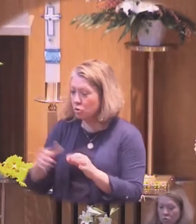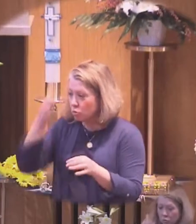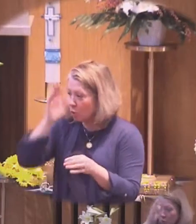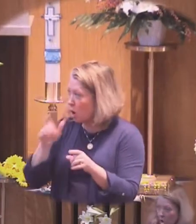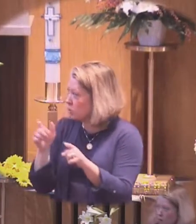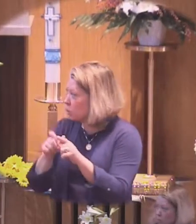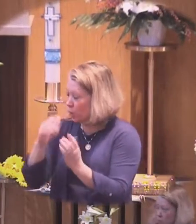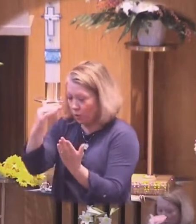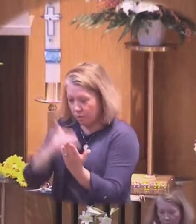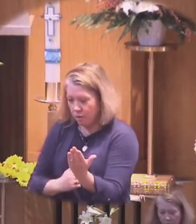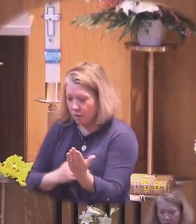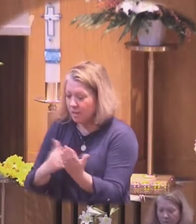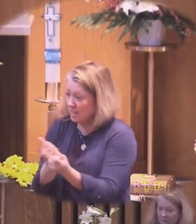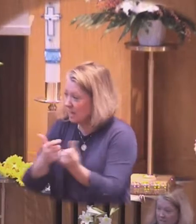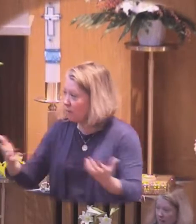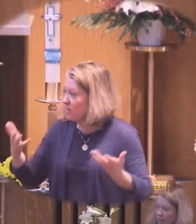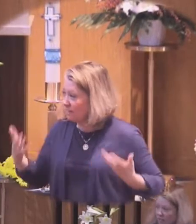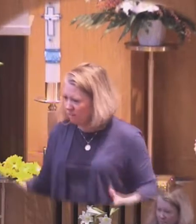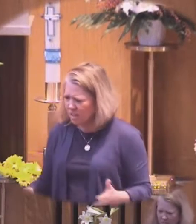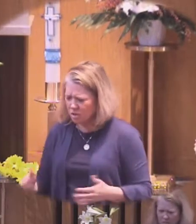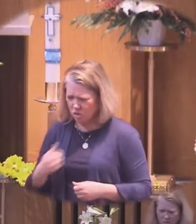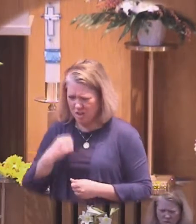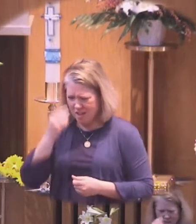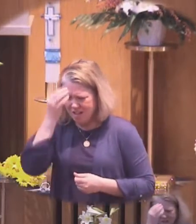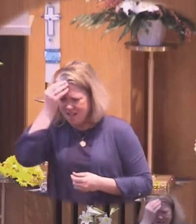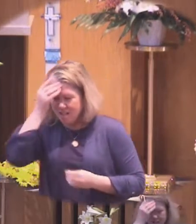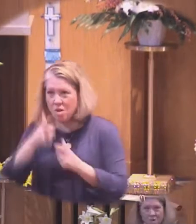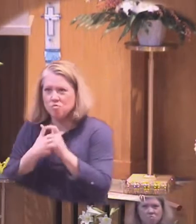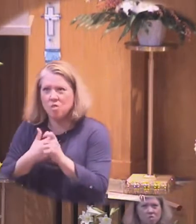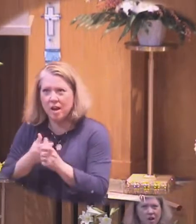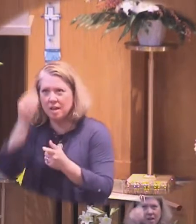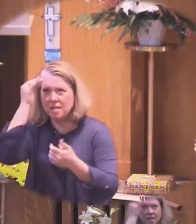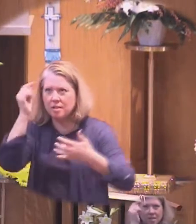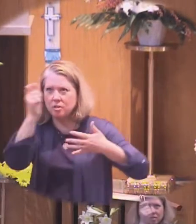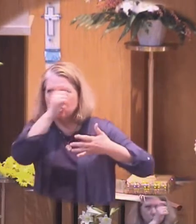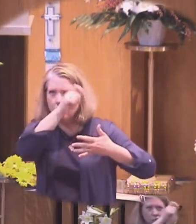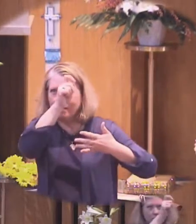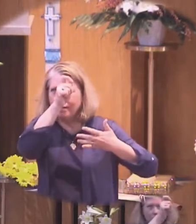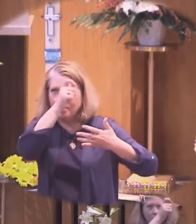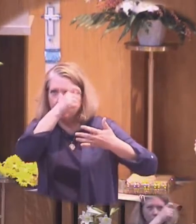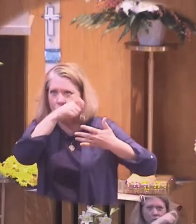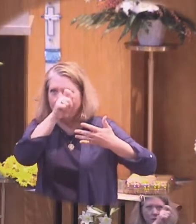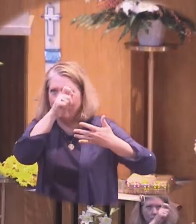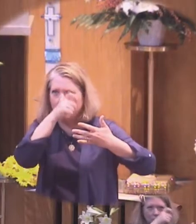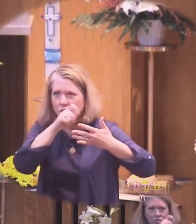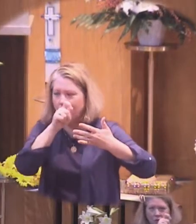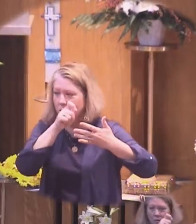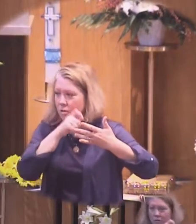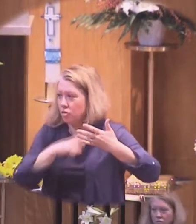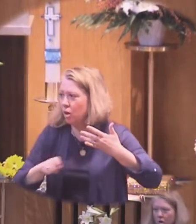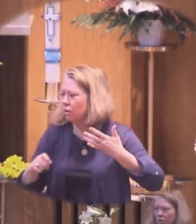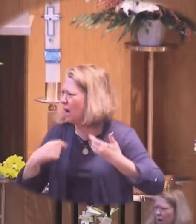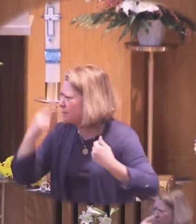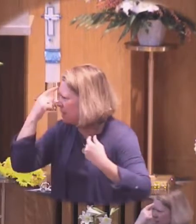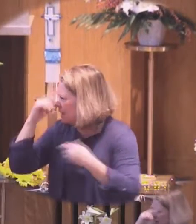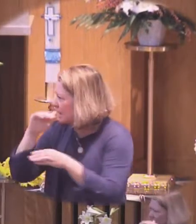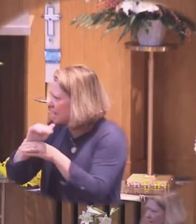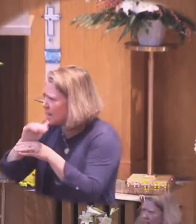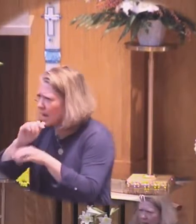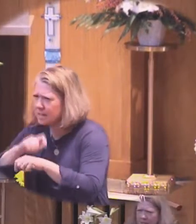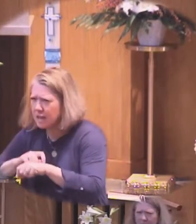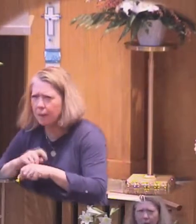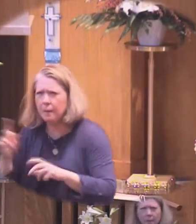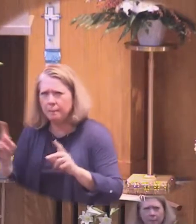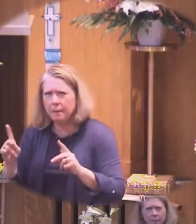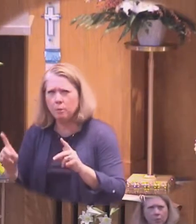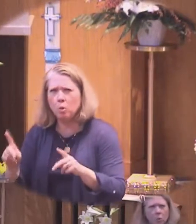have everything done? Was everything checked off that to-do list? I was thinking about that night with the people who volunteered to have their feet washed. Would